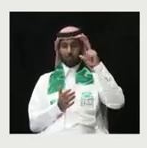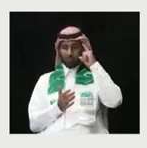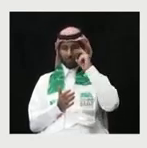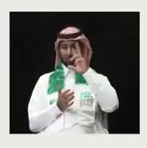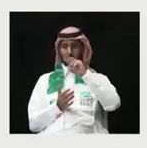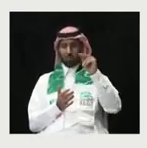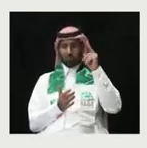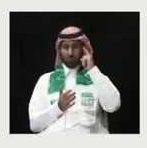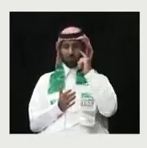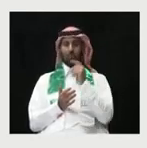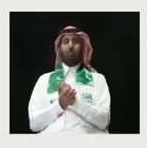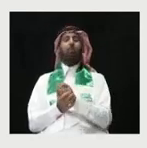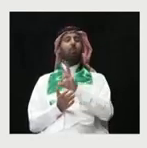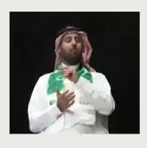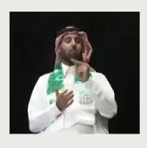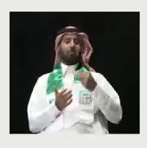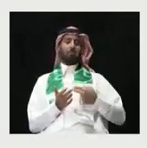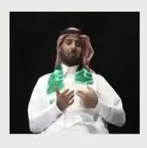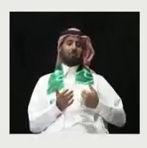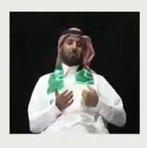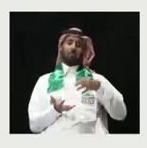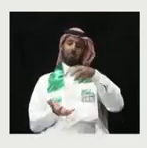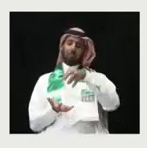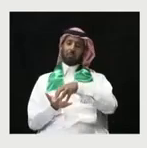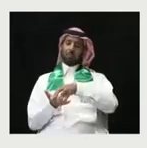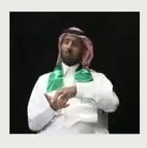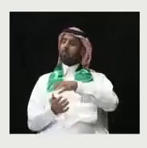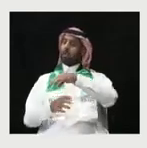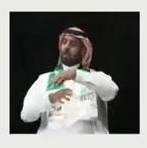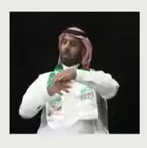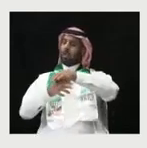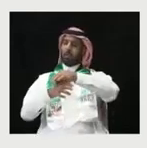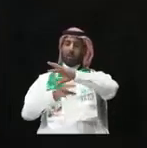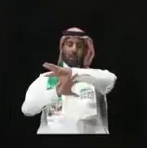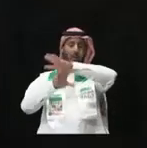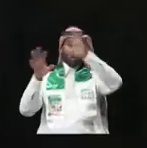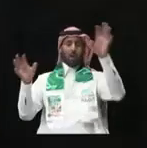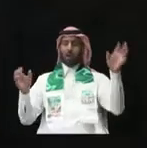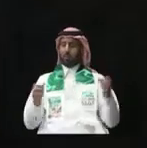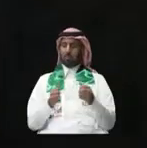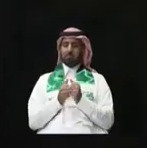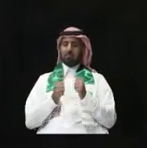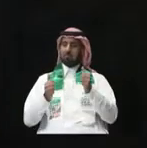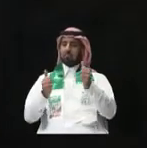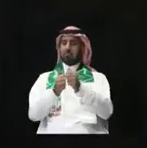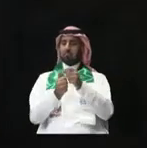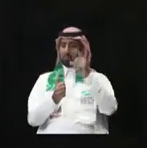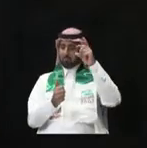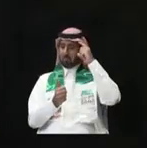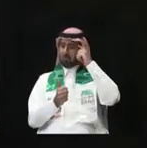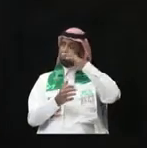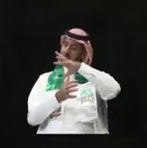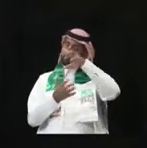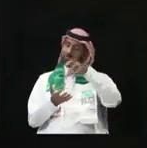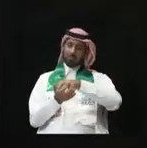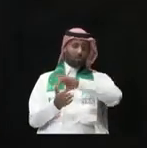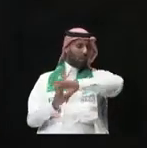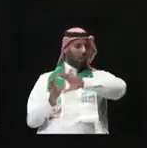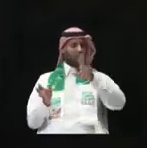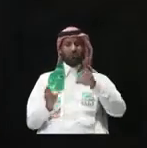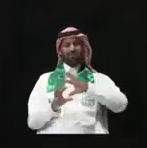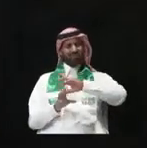Names of people and places, any name, your family name, your country's name, school name,